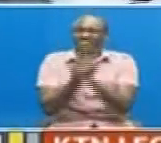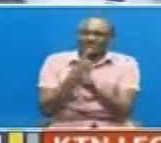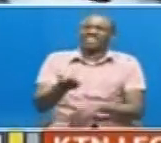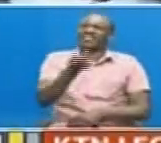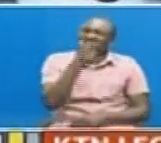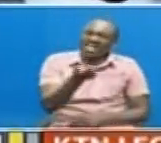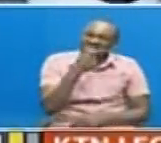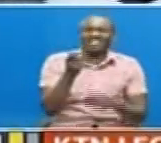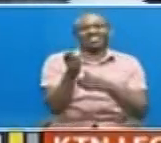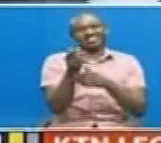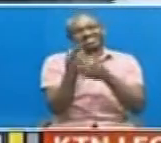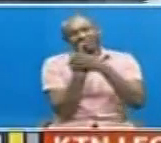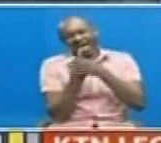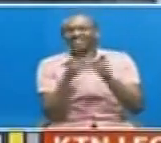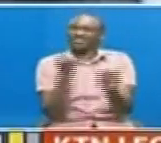Githeri.